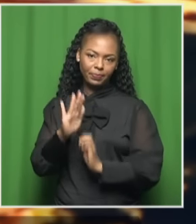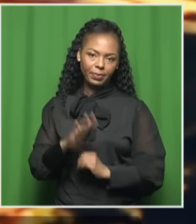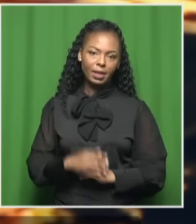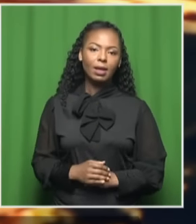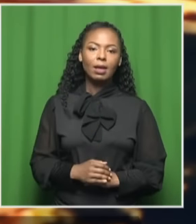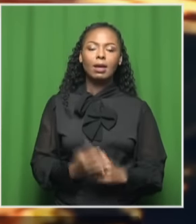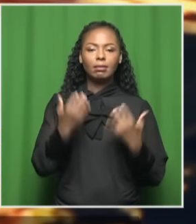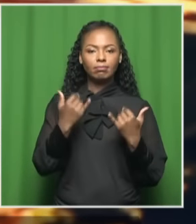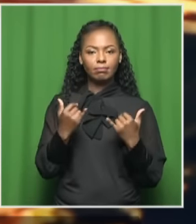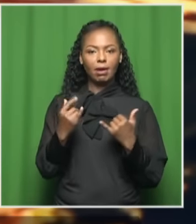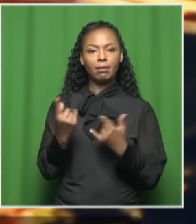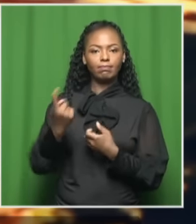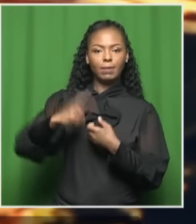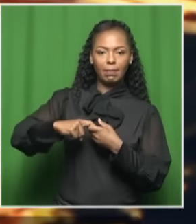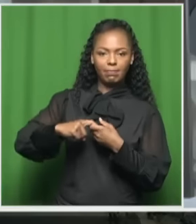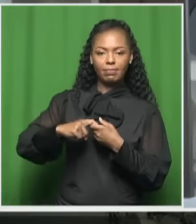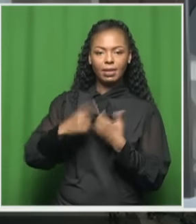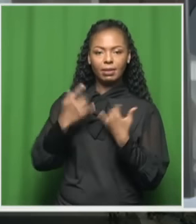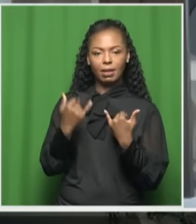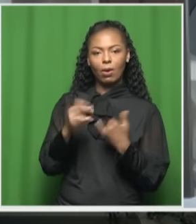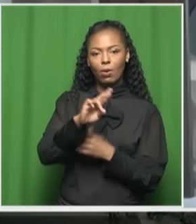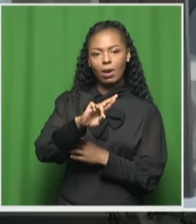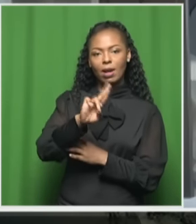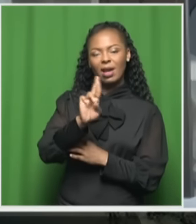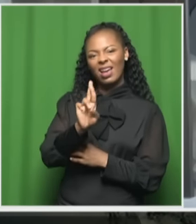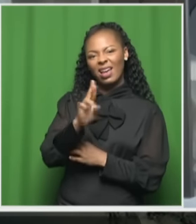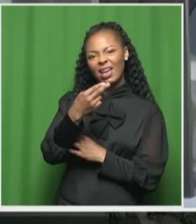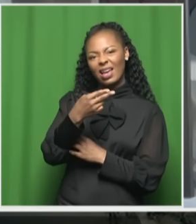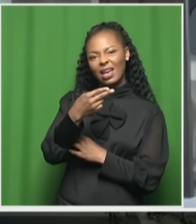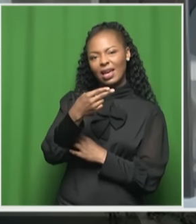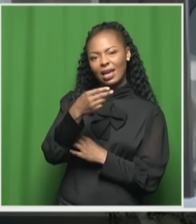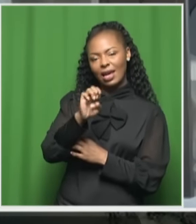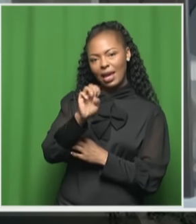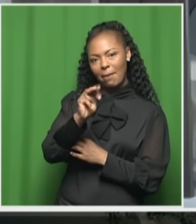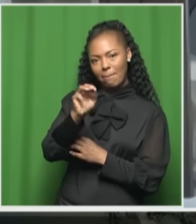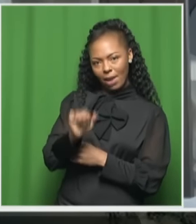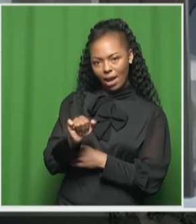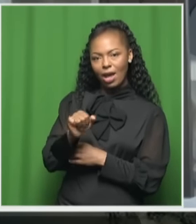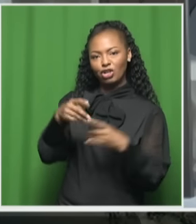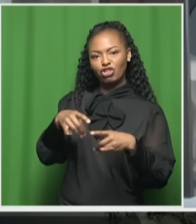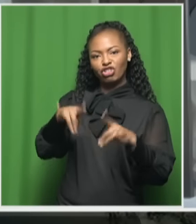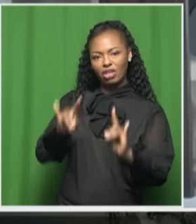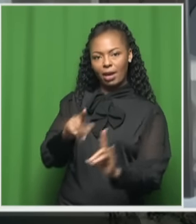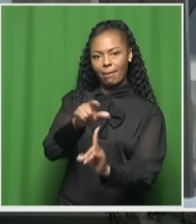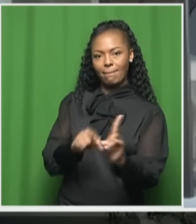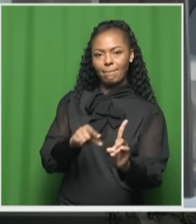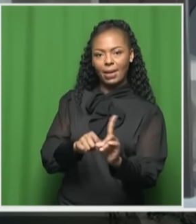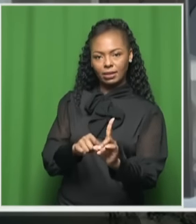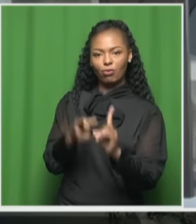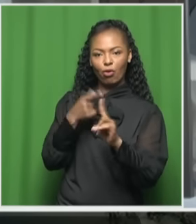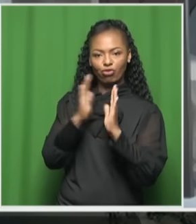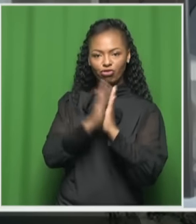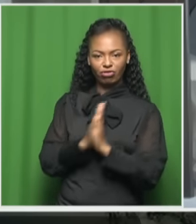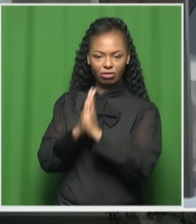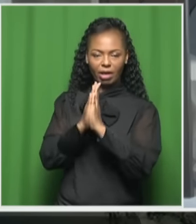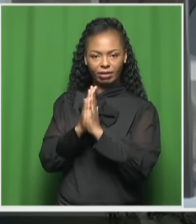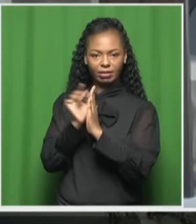joined by the Rhema General Manager, Executive Board Member and Spokesperson for the church, Pastor Wayne